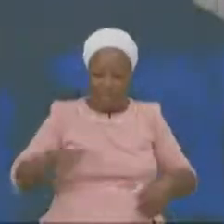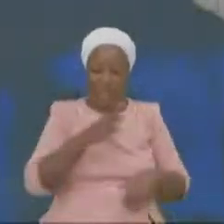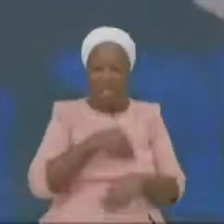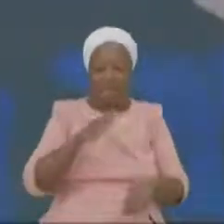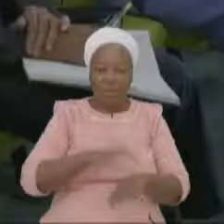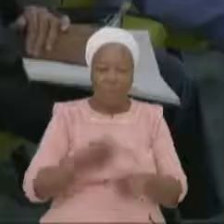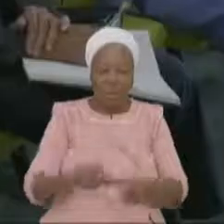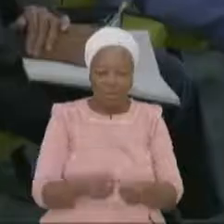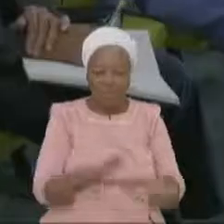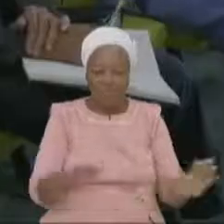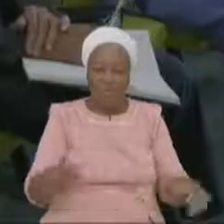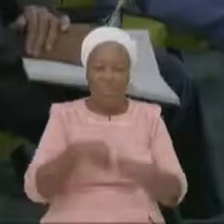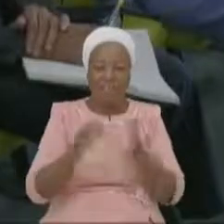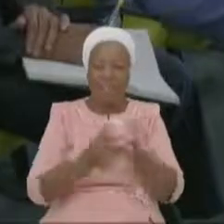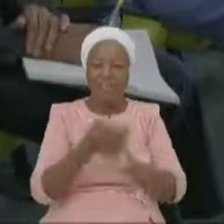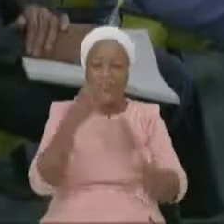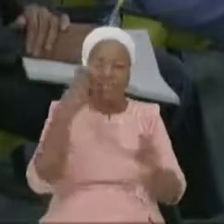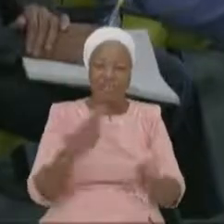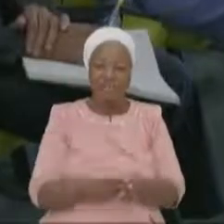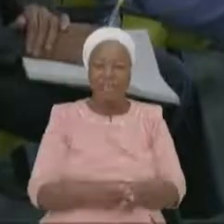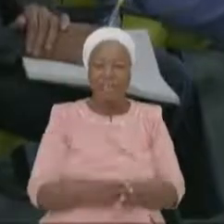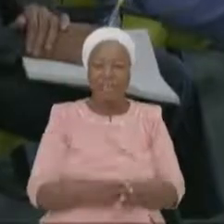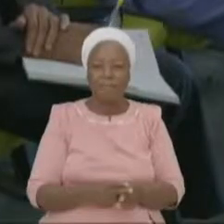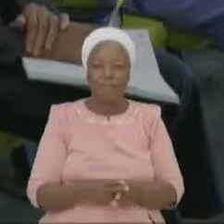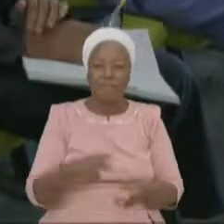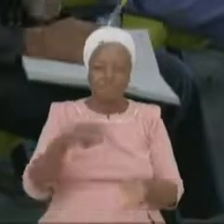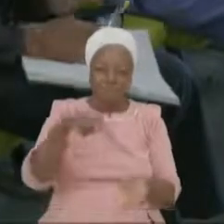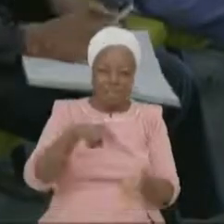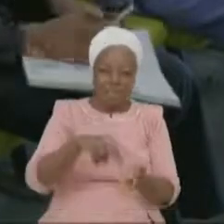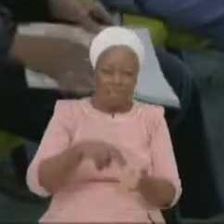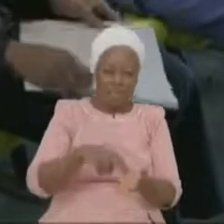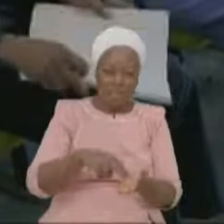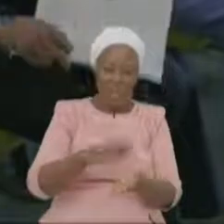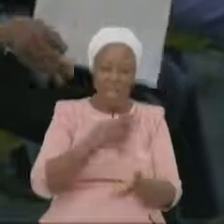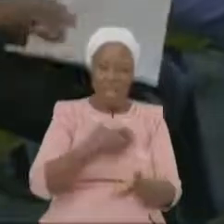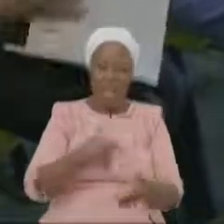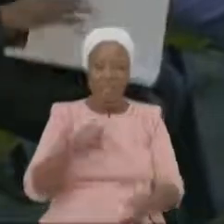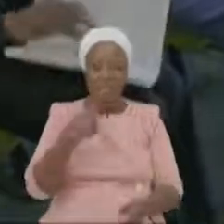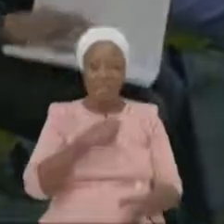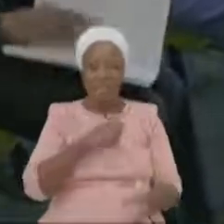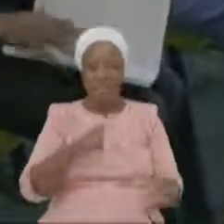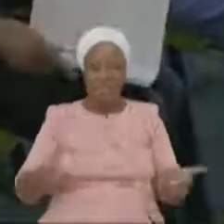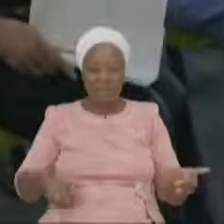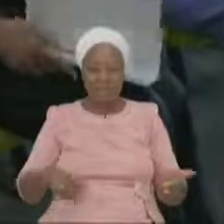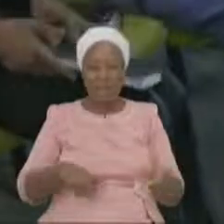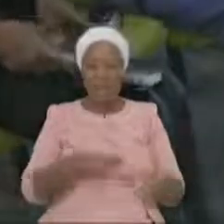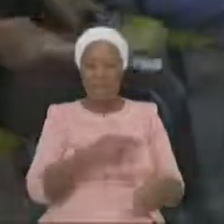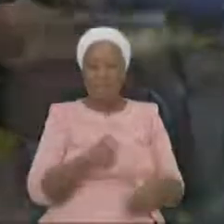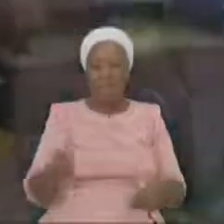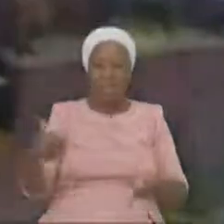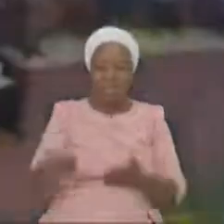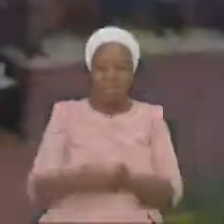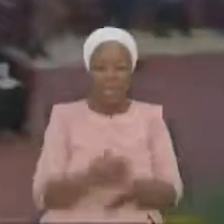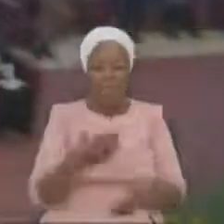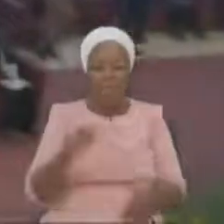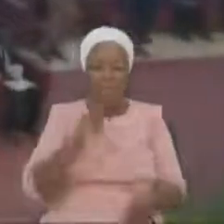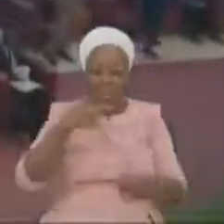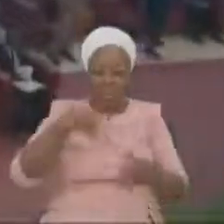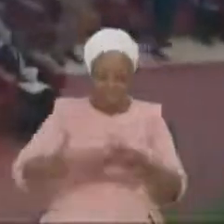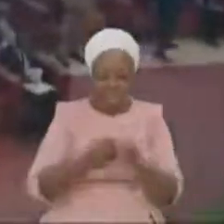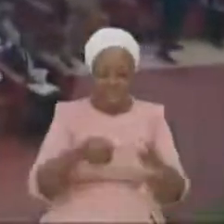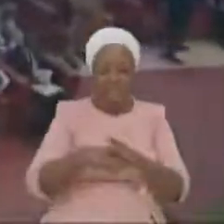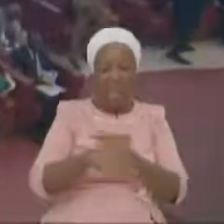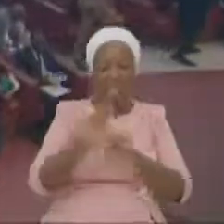Jesus' name. Rise up and tell the Lord, a new thing is beginning today in your life. A